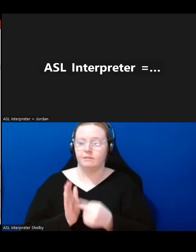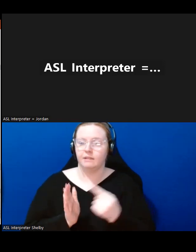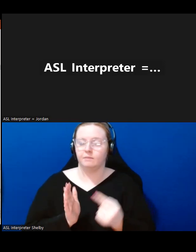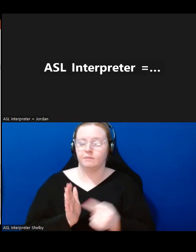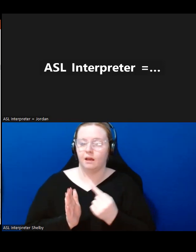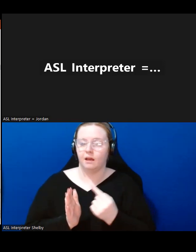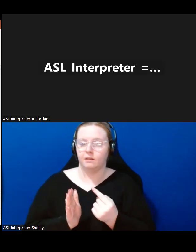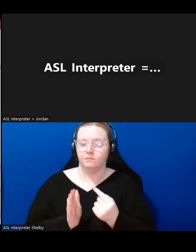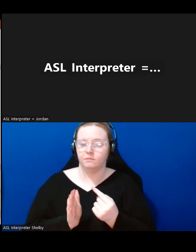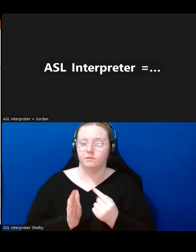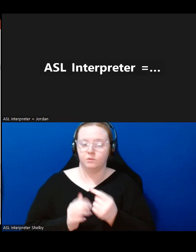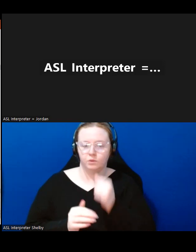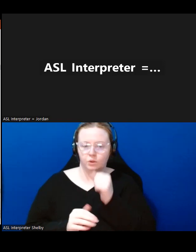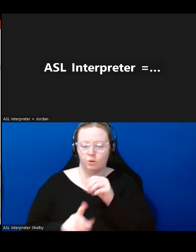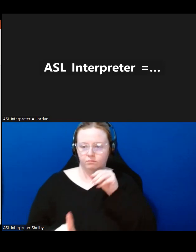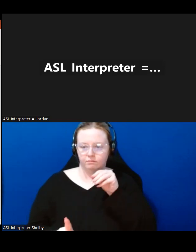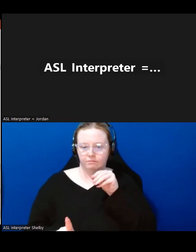piece enough.